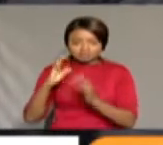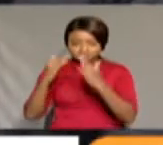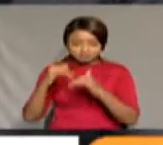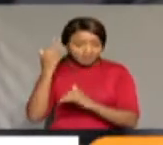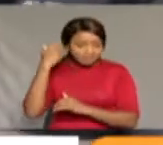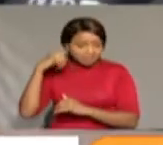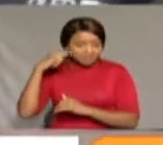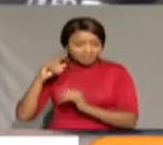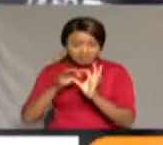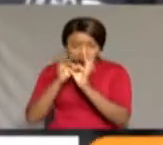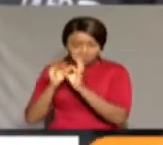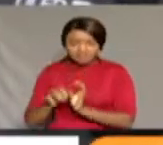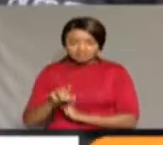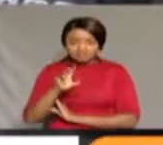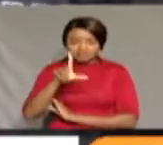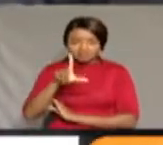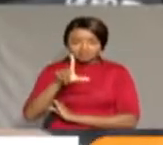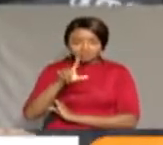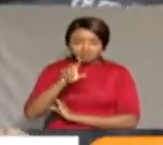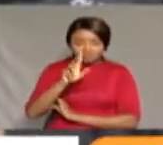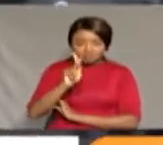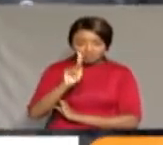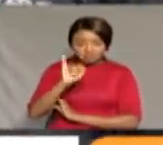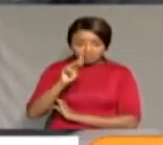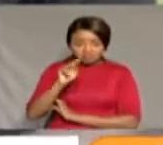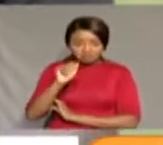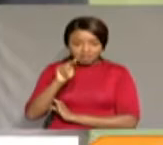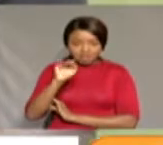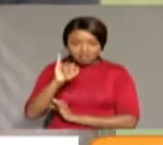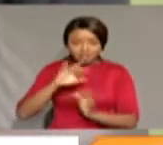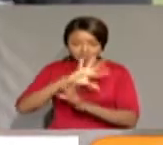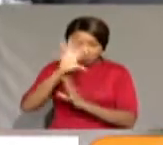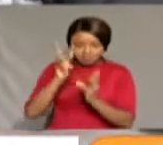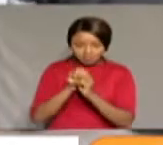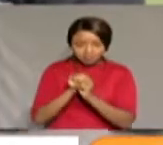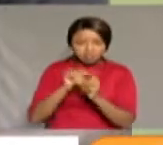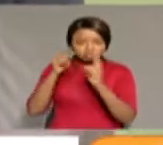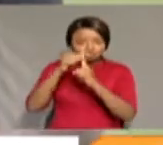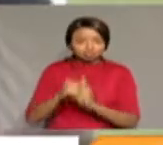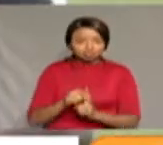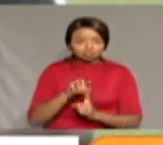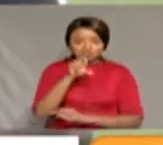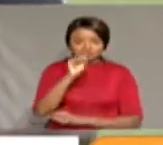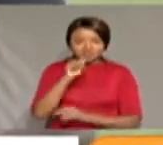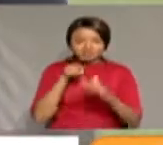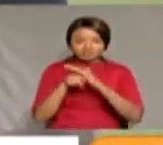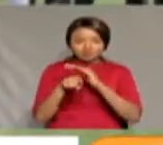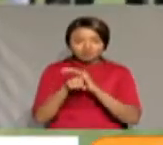The shortstopper has only conceded 5 goals so far this season out of 10 games played.